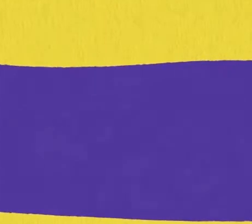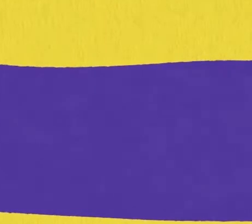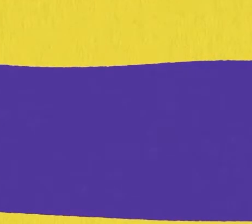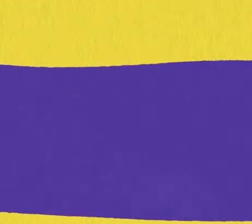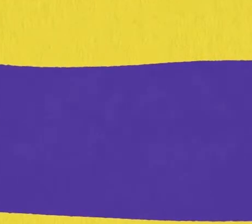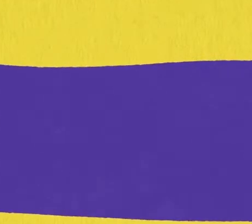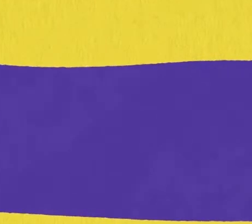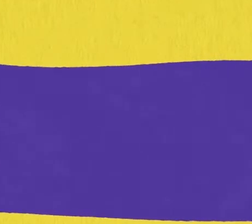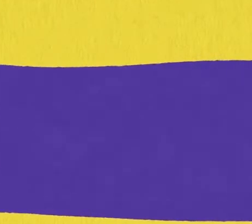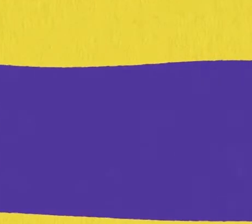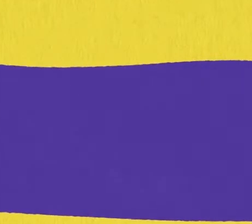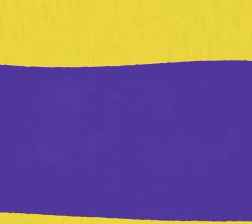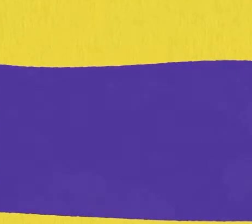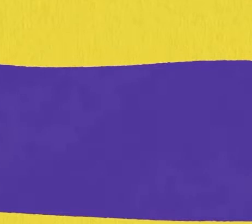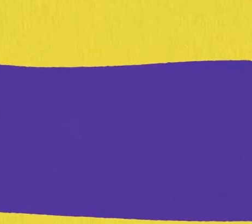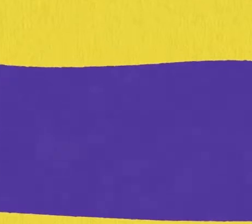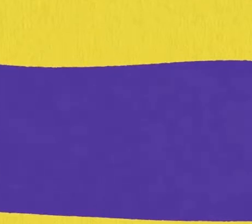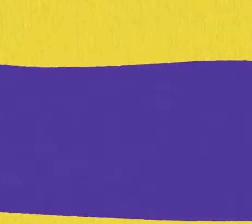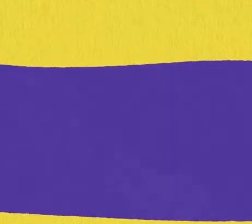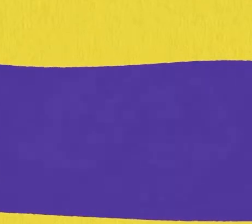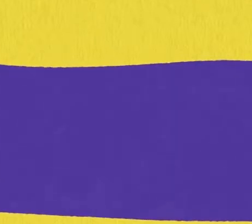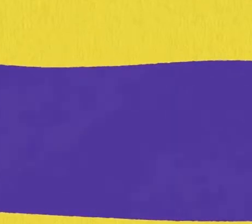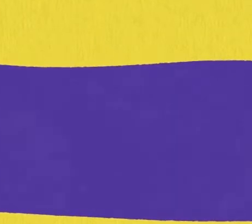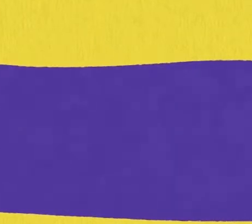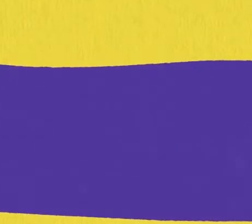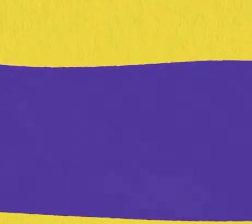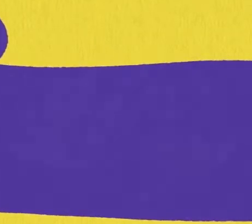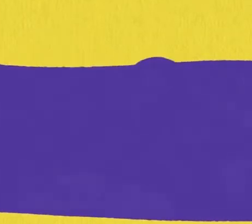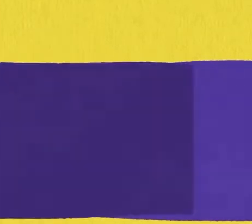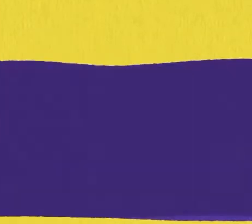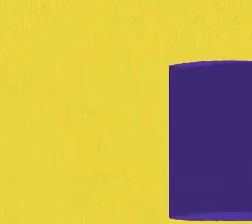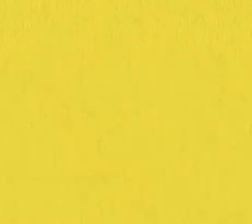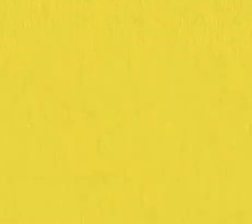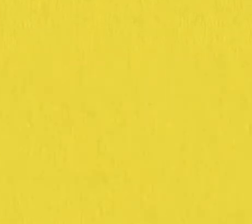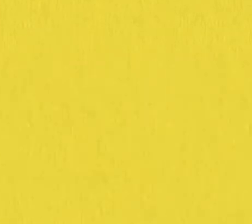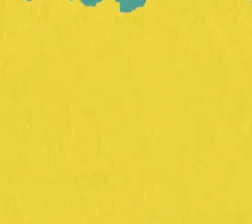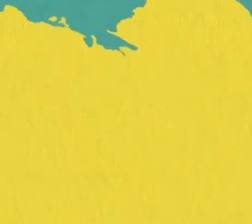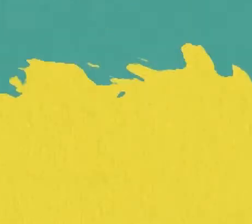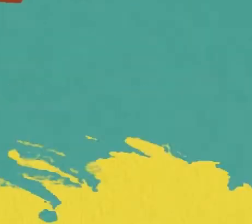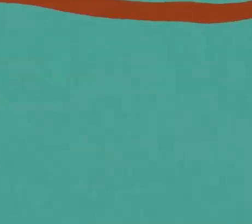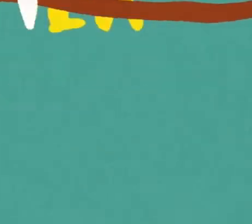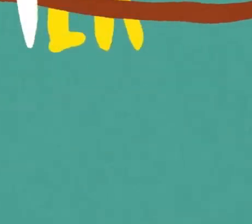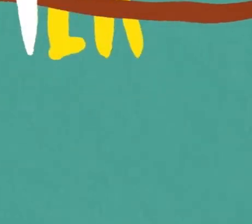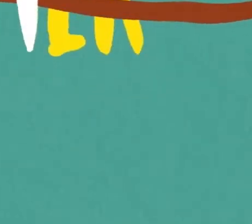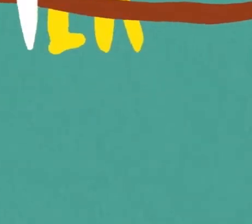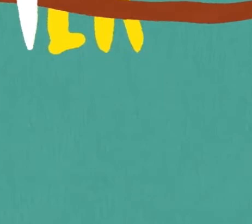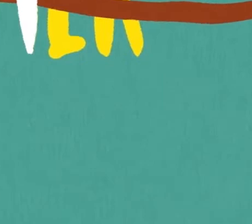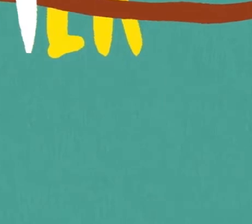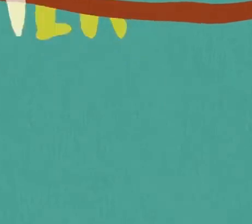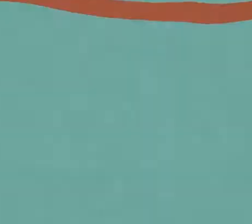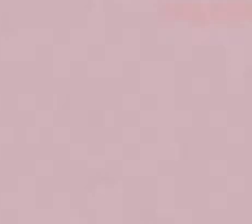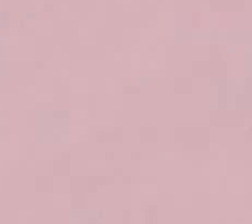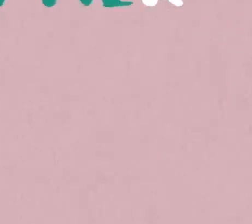By tapping into our collective power, we can identify and create the spaces that we need to come